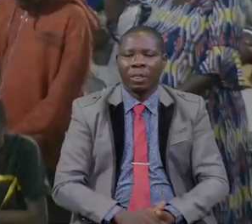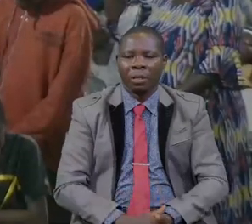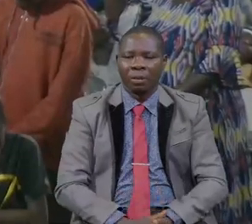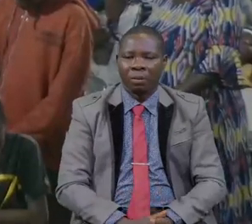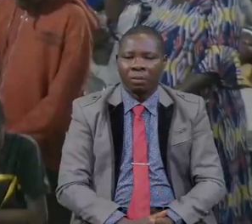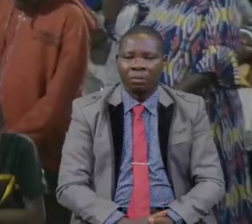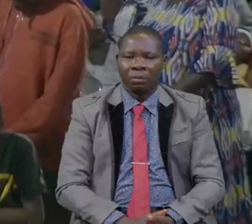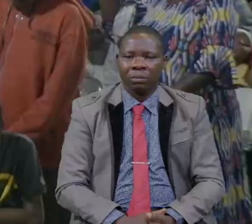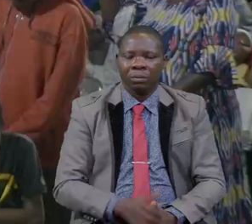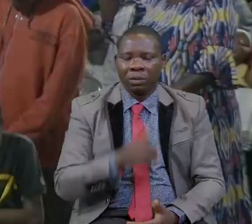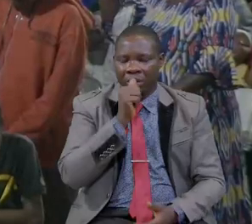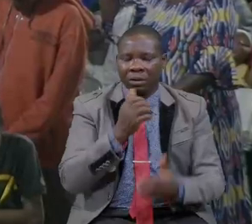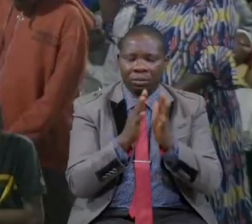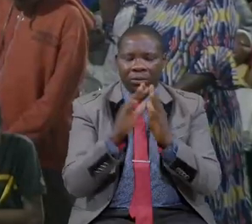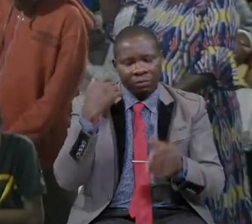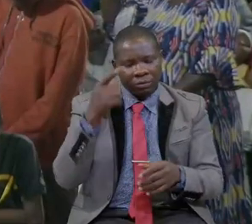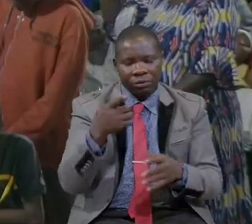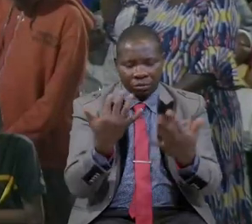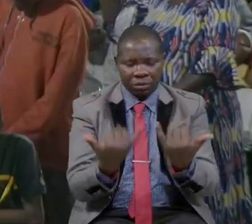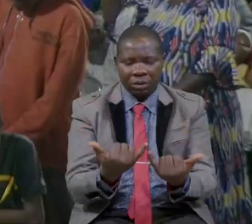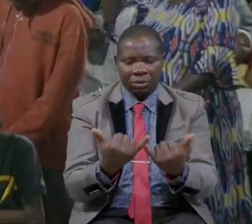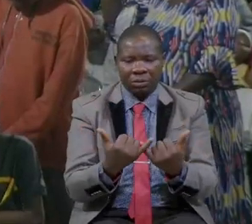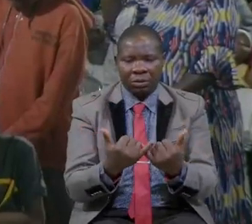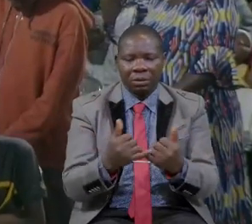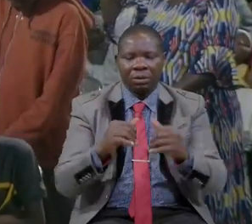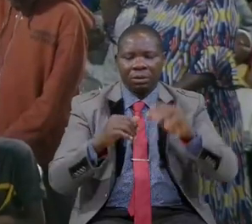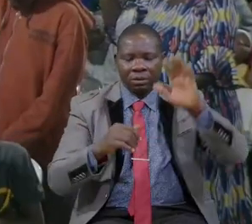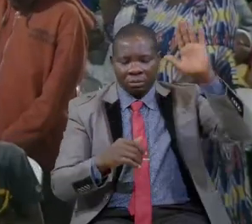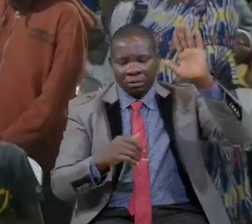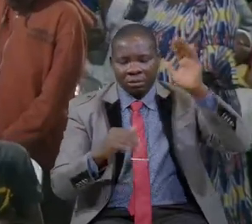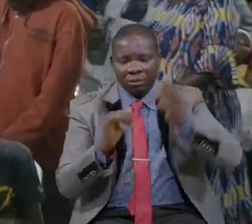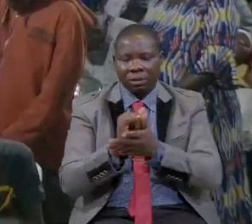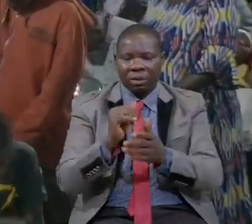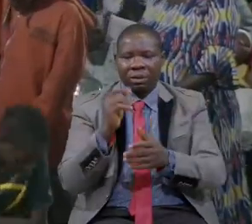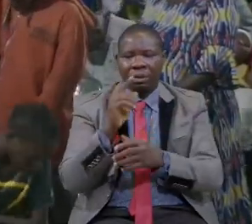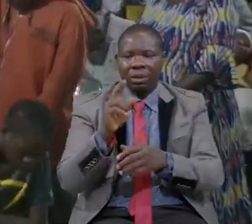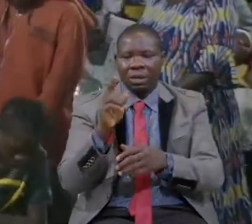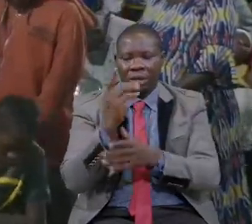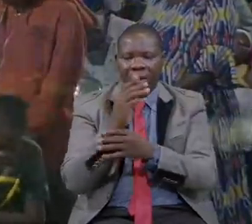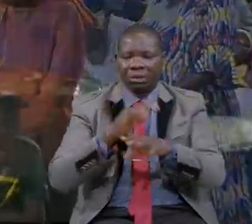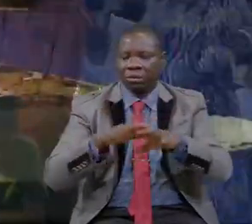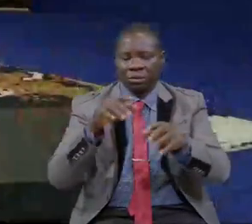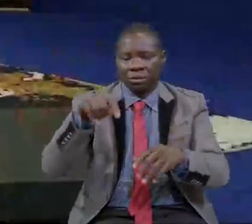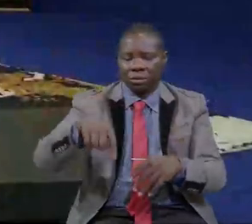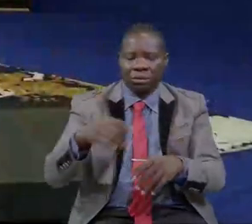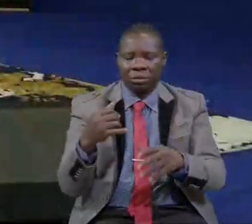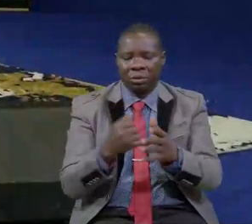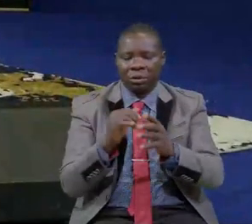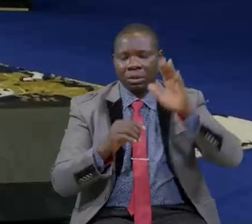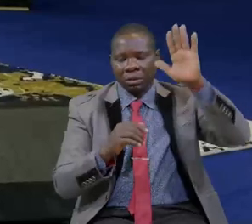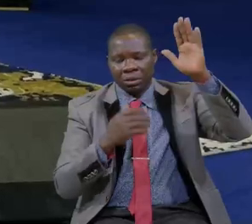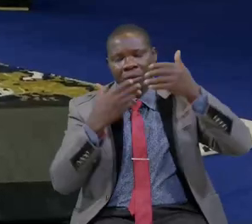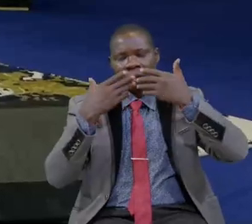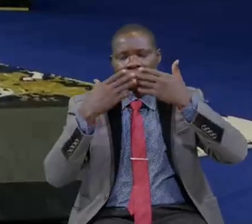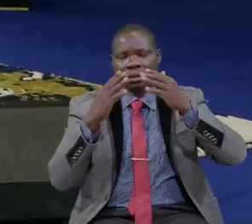I'm praying for you now. Raise up that hand. If you've dropped the hand, raise it up, raise it up. Thank you. God bless you.